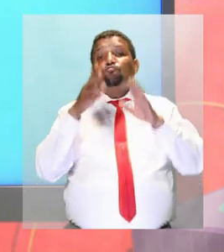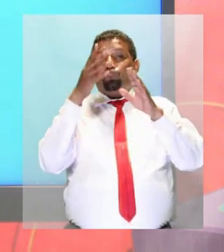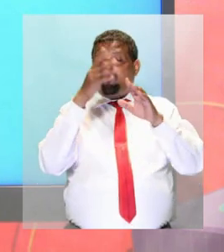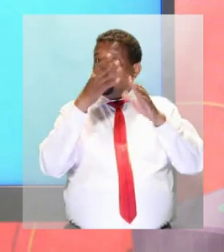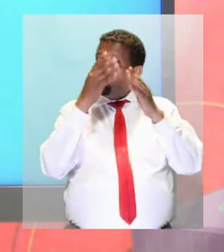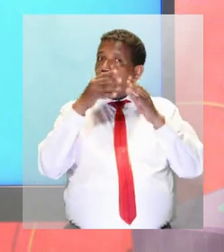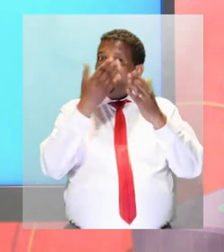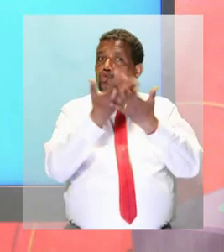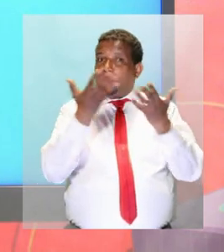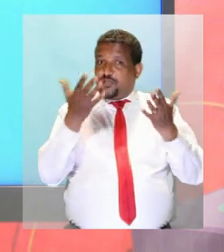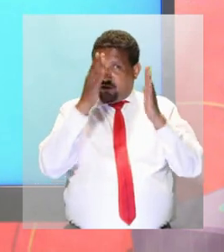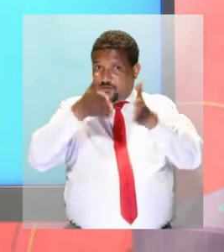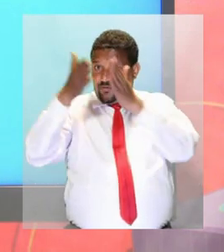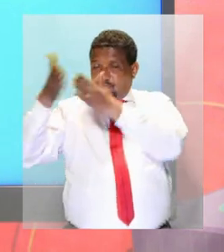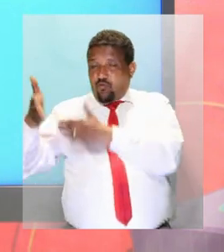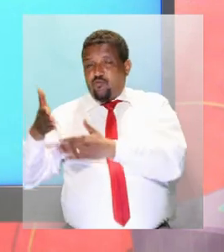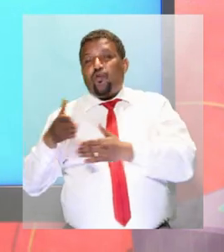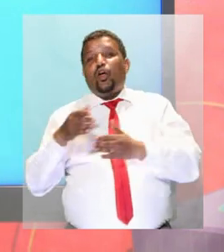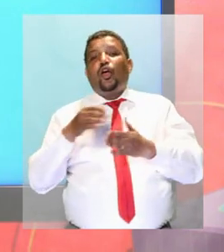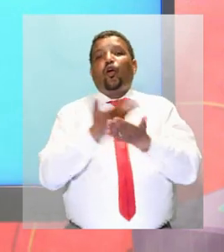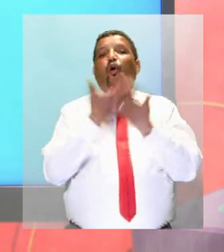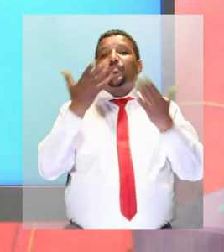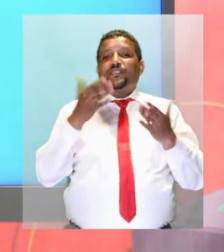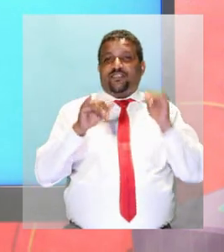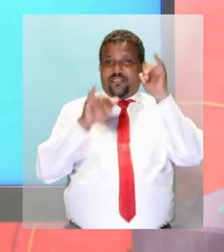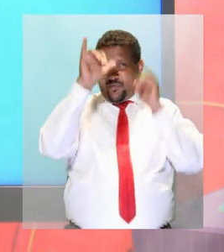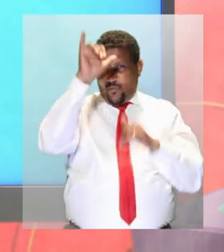Y. So